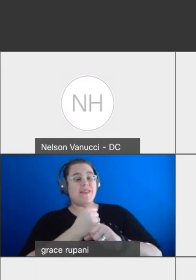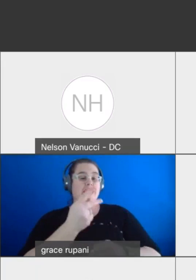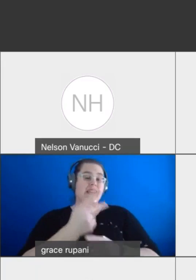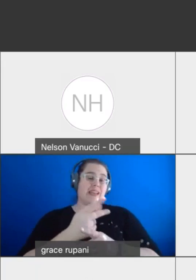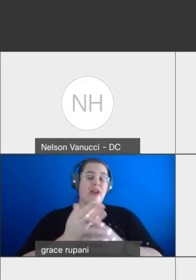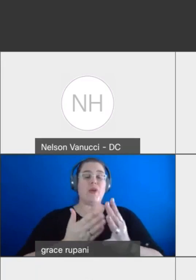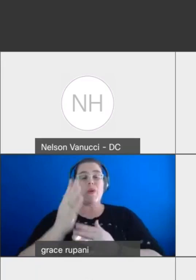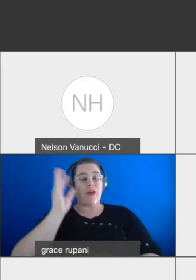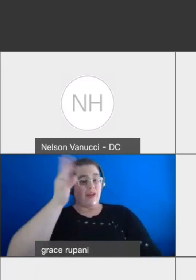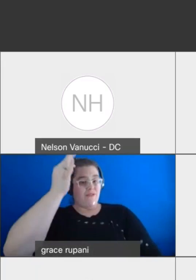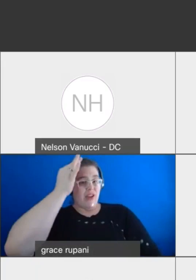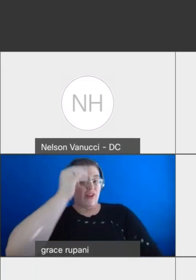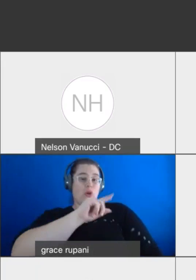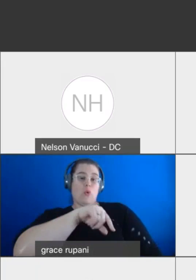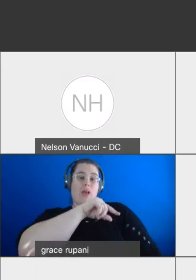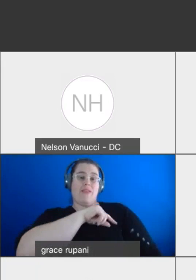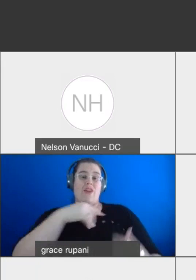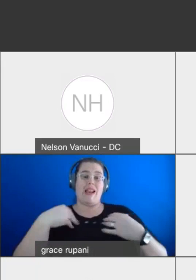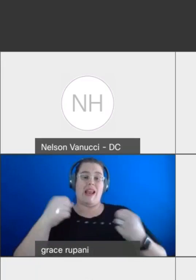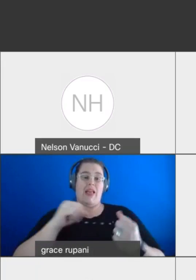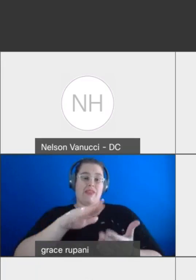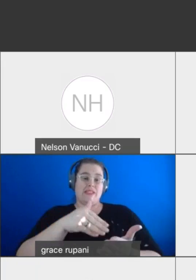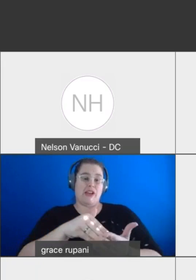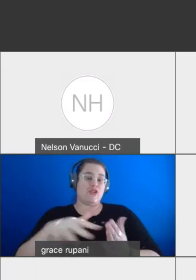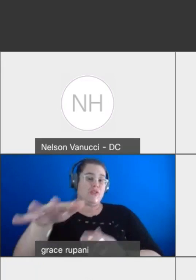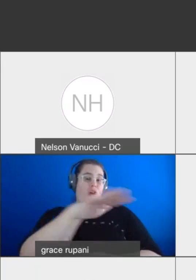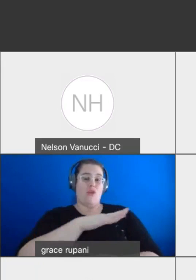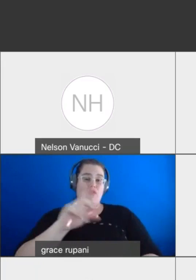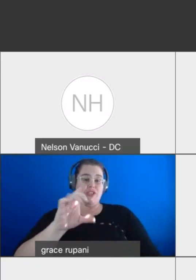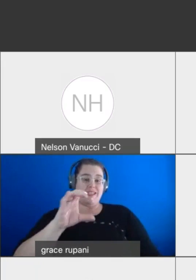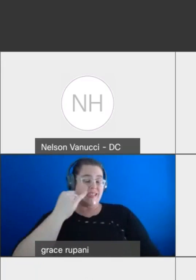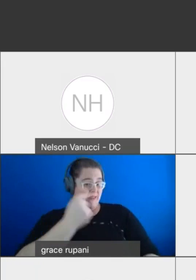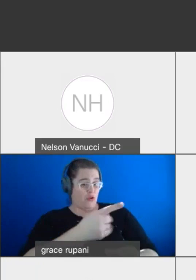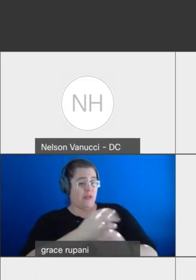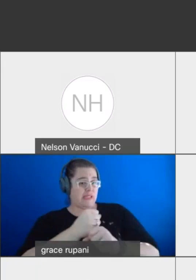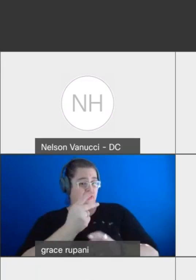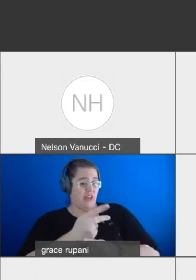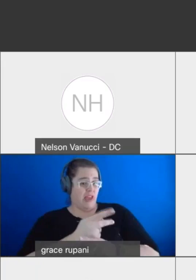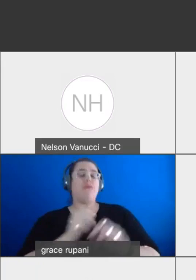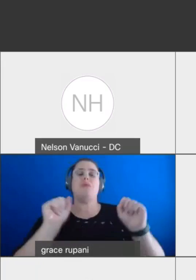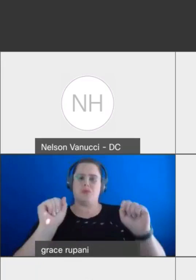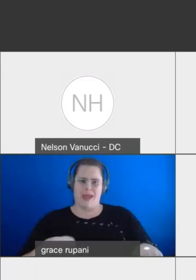those listed, and you can also sign up through them.